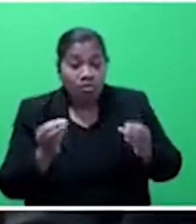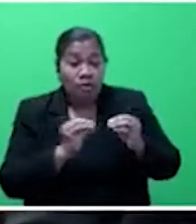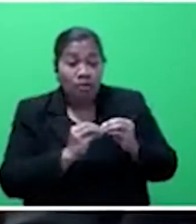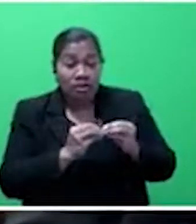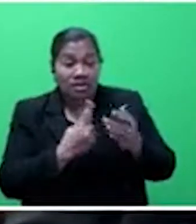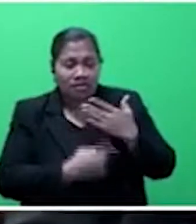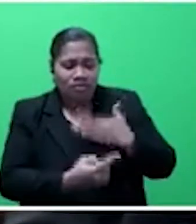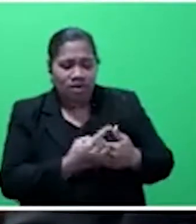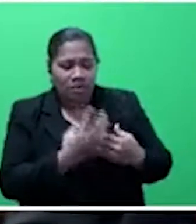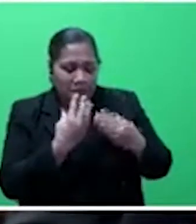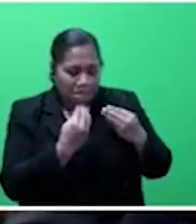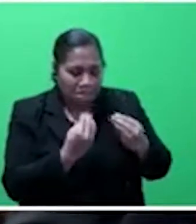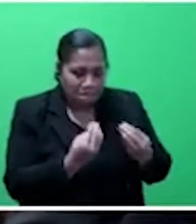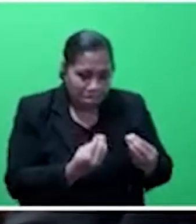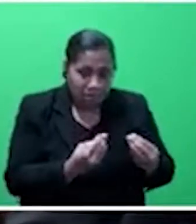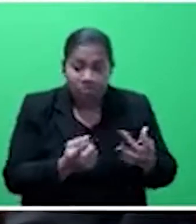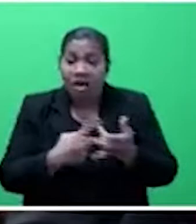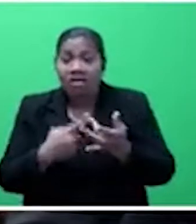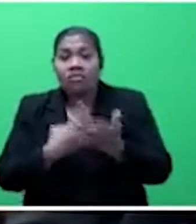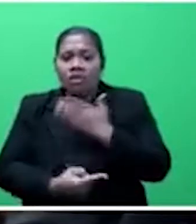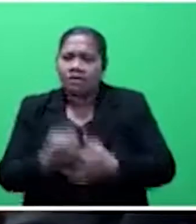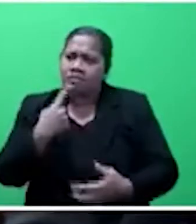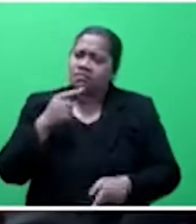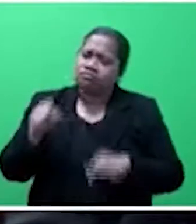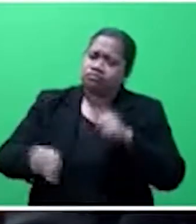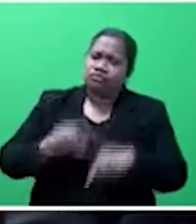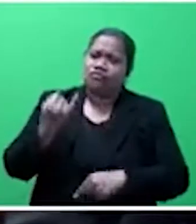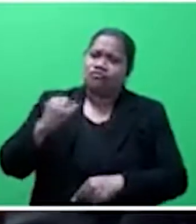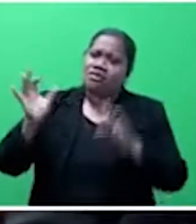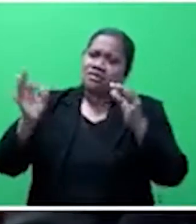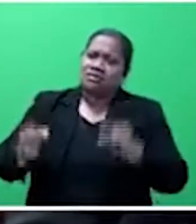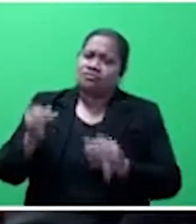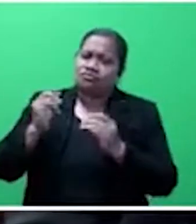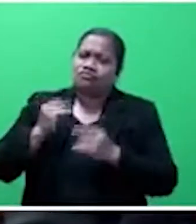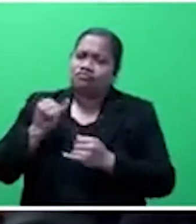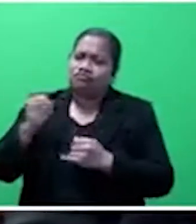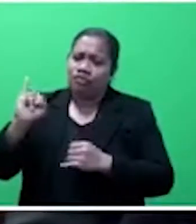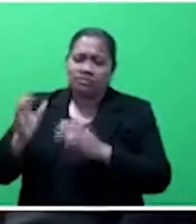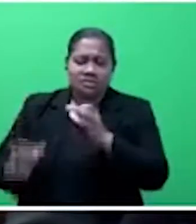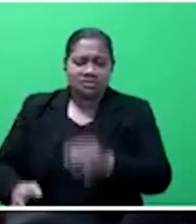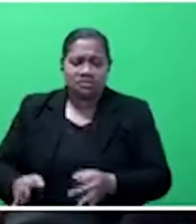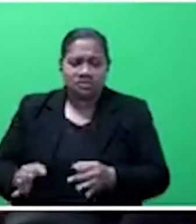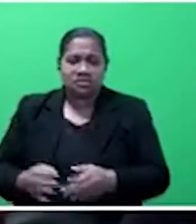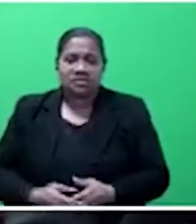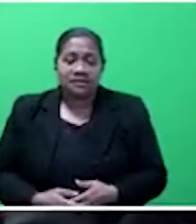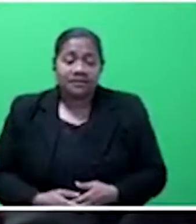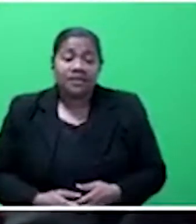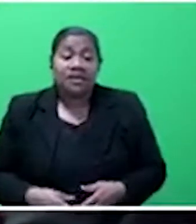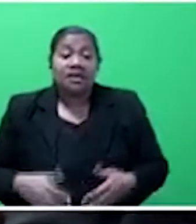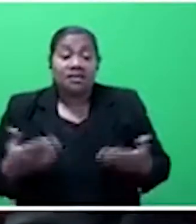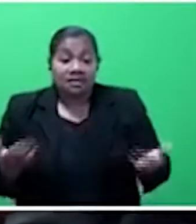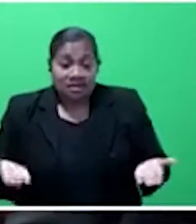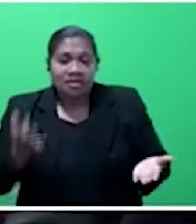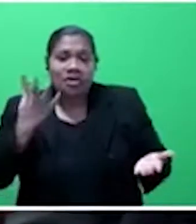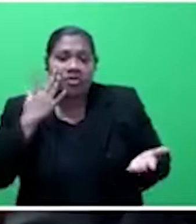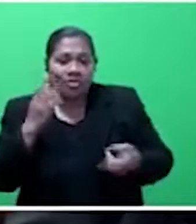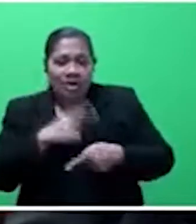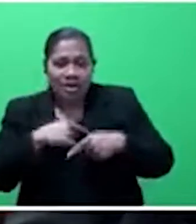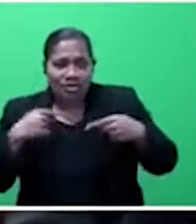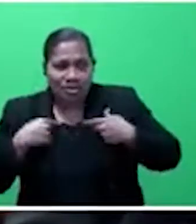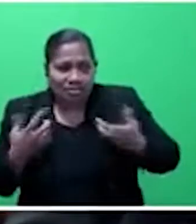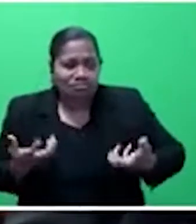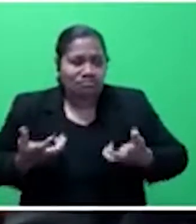made. This is when, Mr. Speaker said, we began to meet the demands in Australia and New Zealand for our